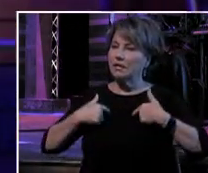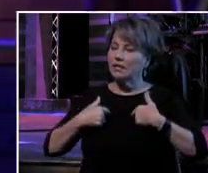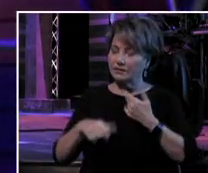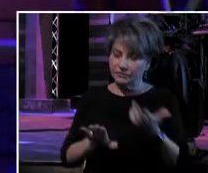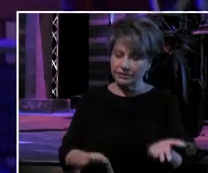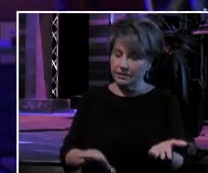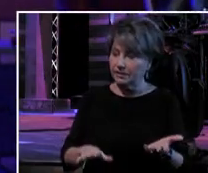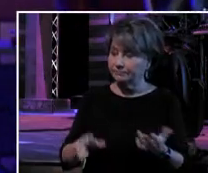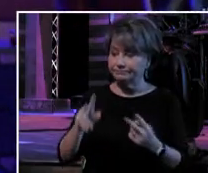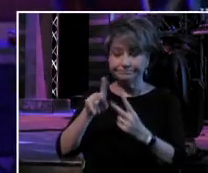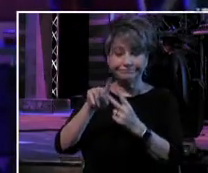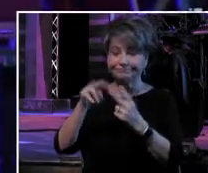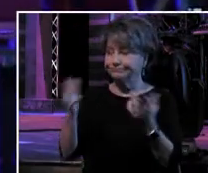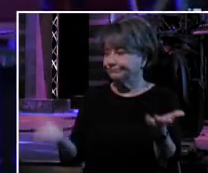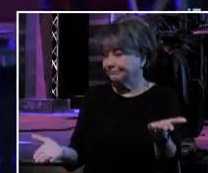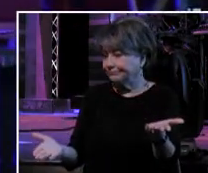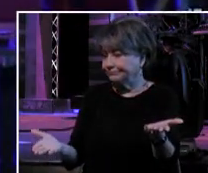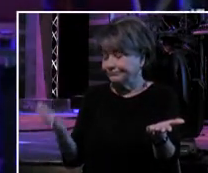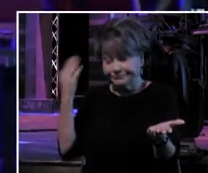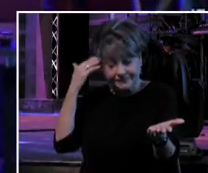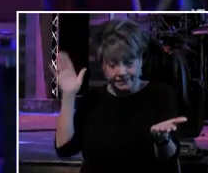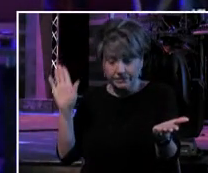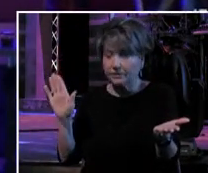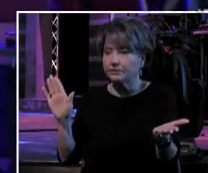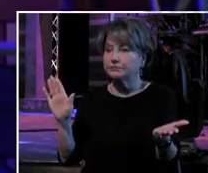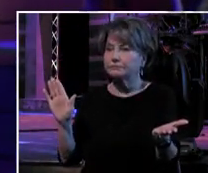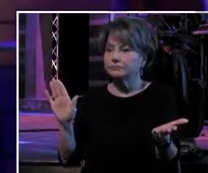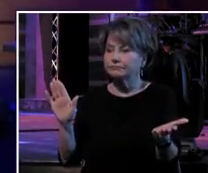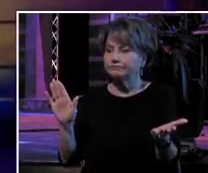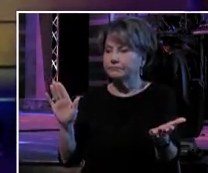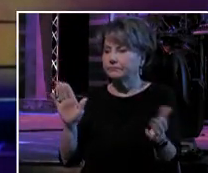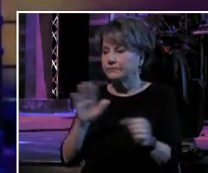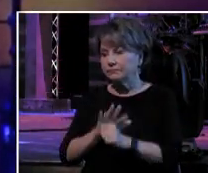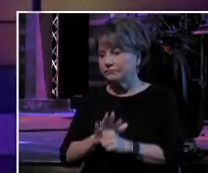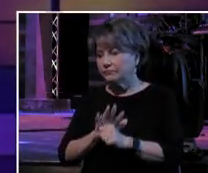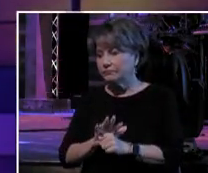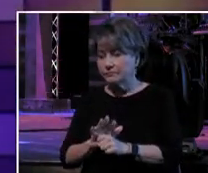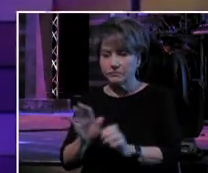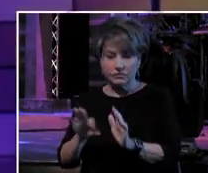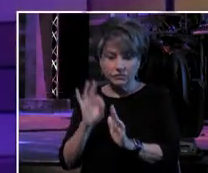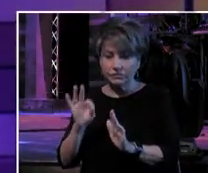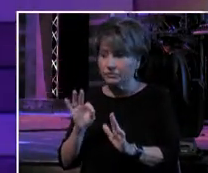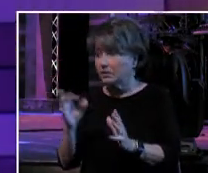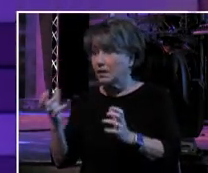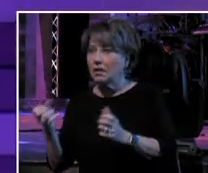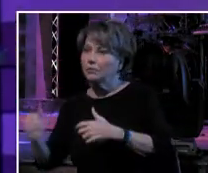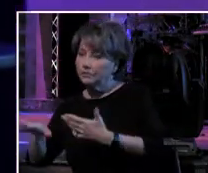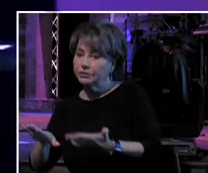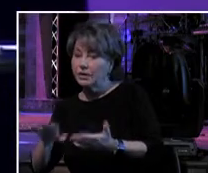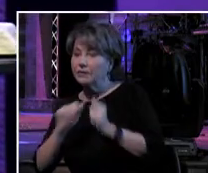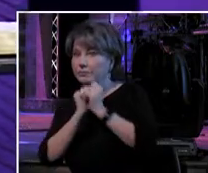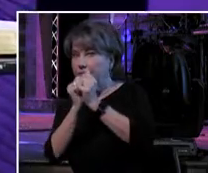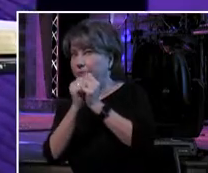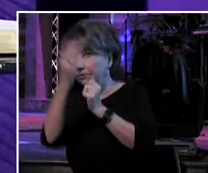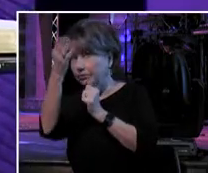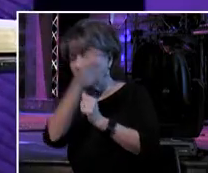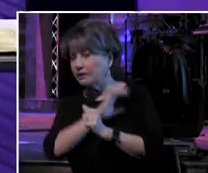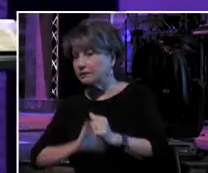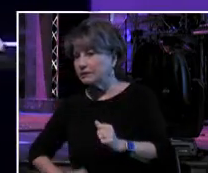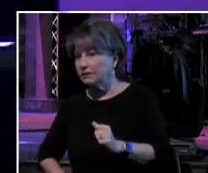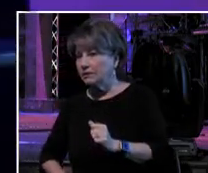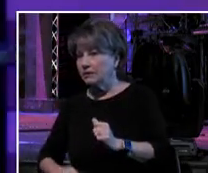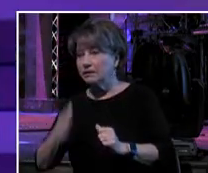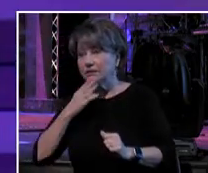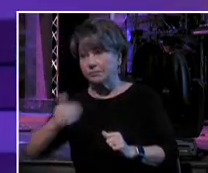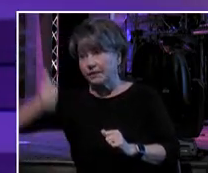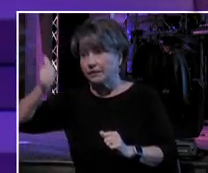I cannot tell. I'm hard pressed between the two. My desire is to depart and be with Christ, for that is far better,